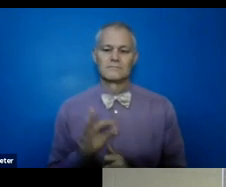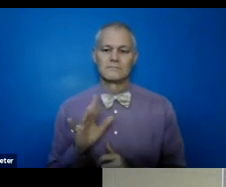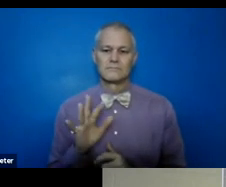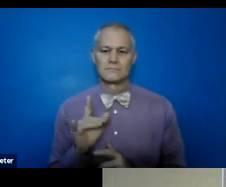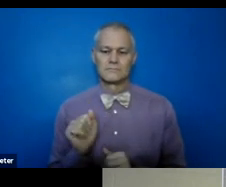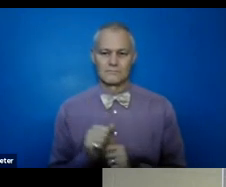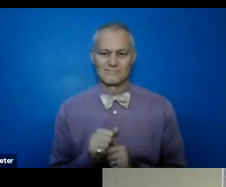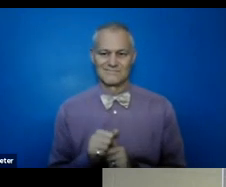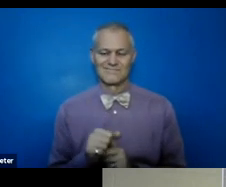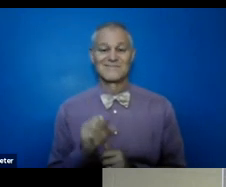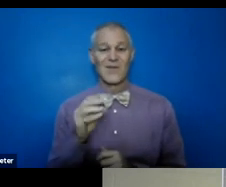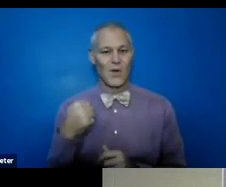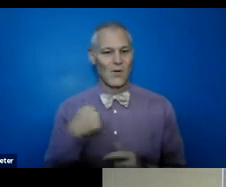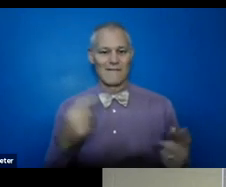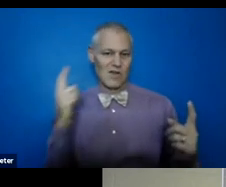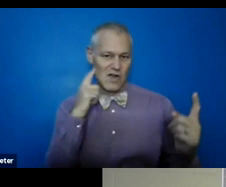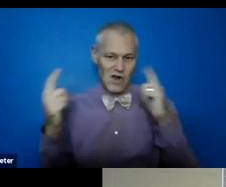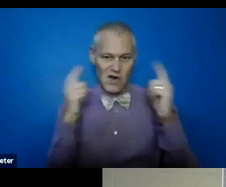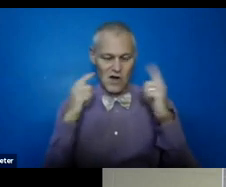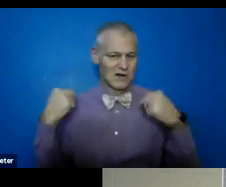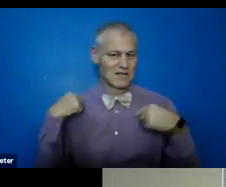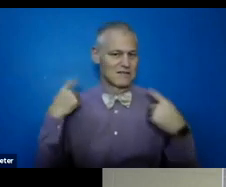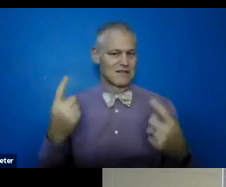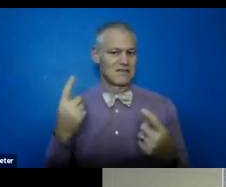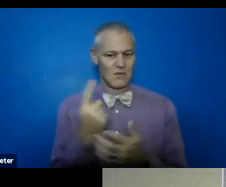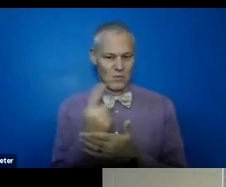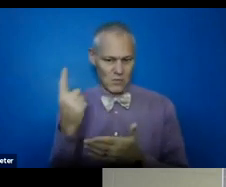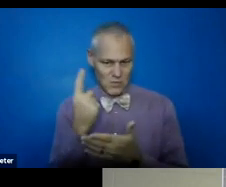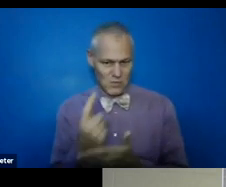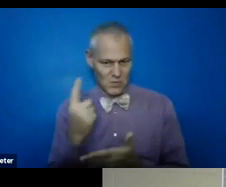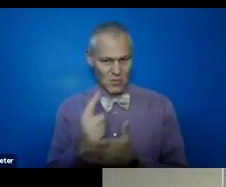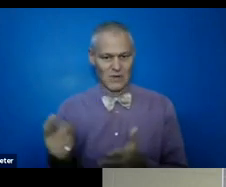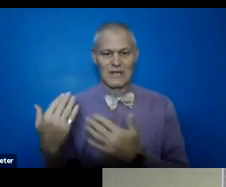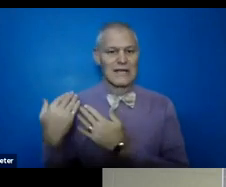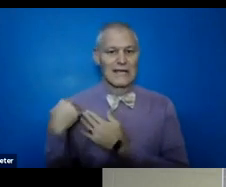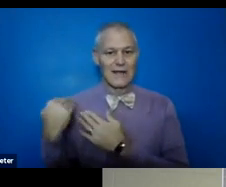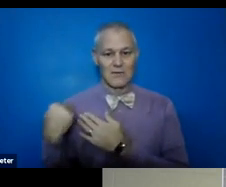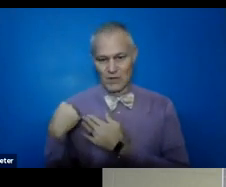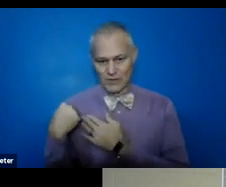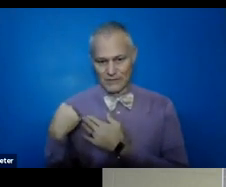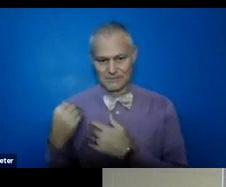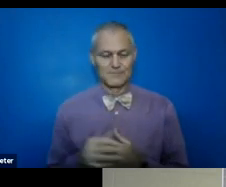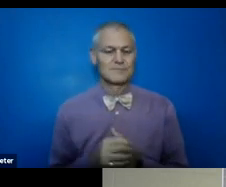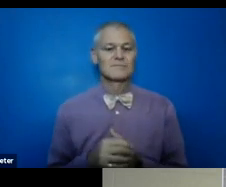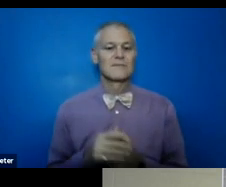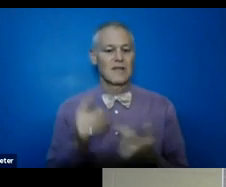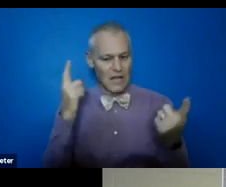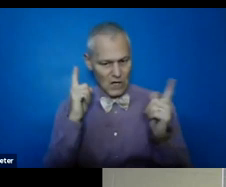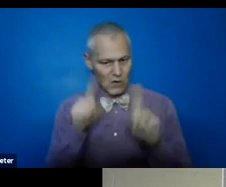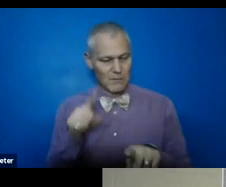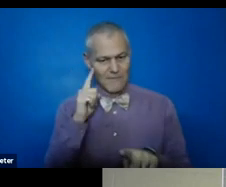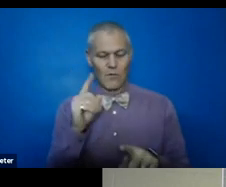So we've heard a lot in these past few weeks about accountability and agreements to repair